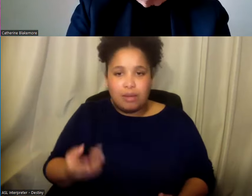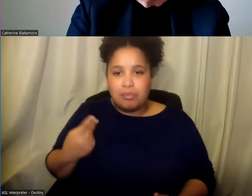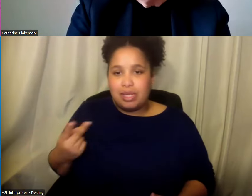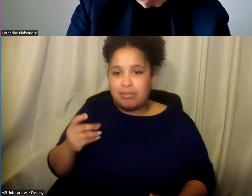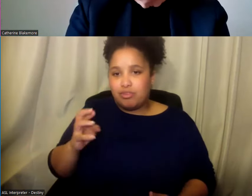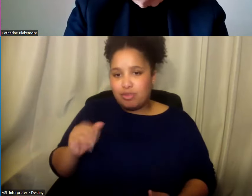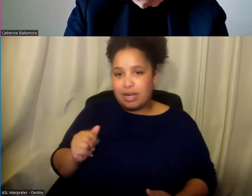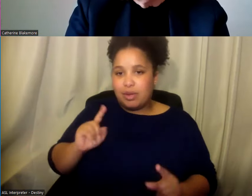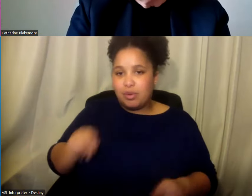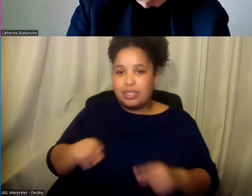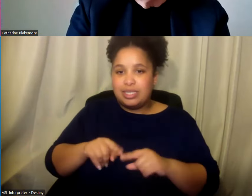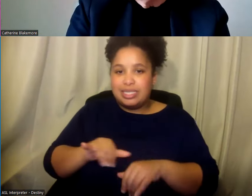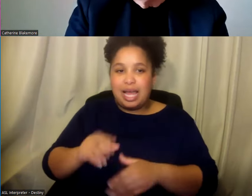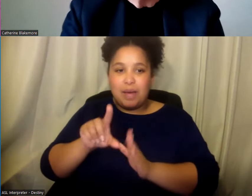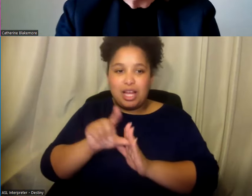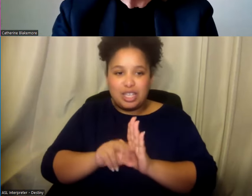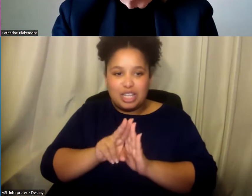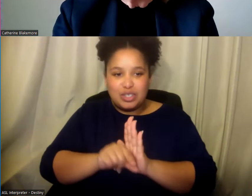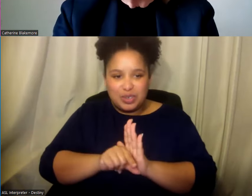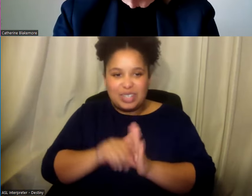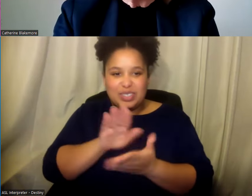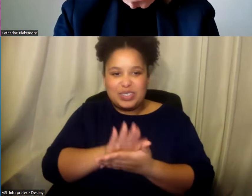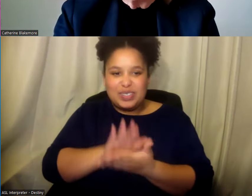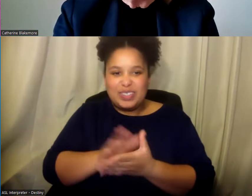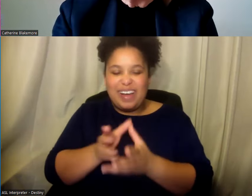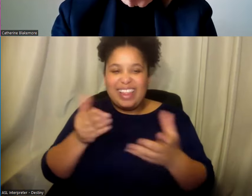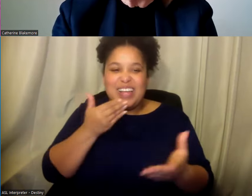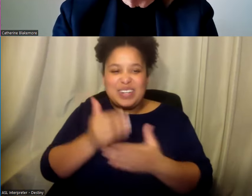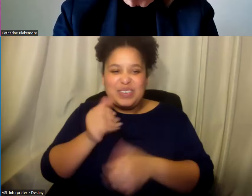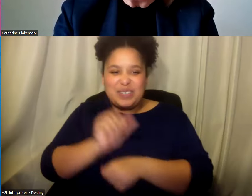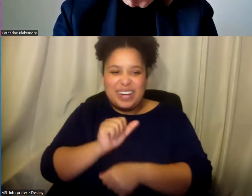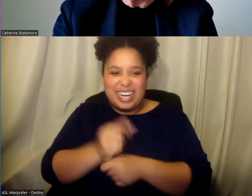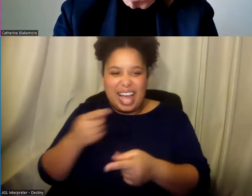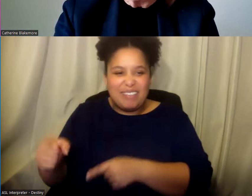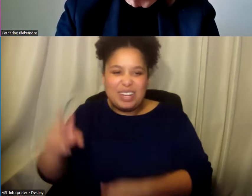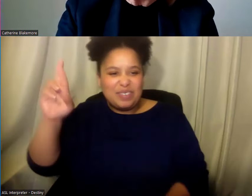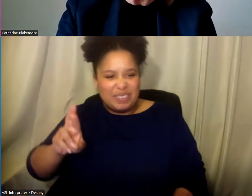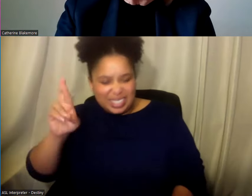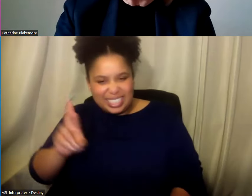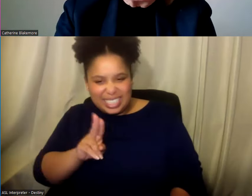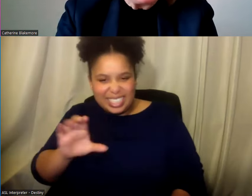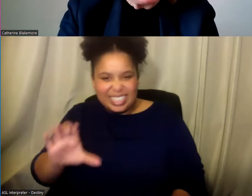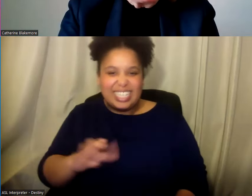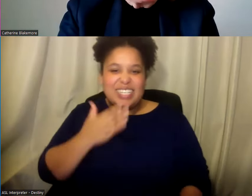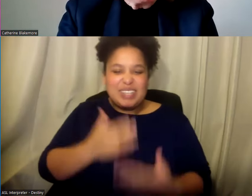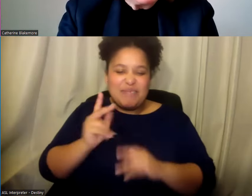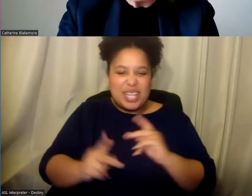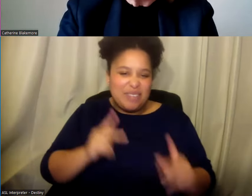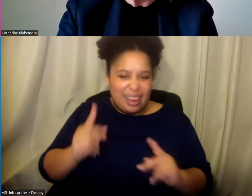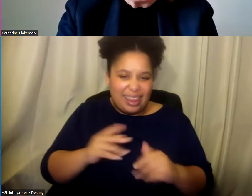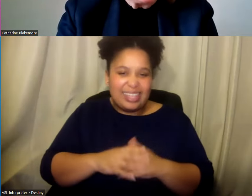share, we went to the same undergraduate school. So lots of good work happening at UC Riverside and good people